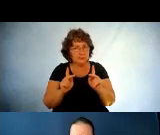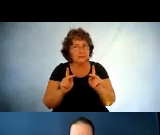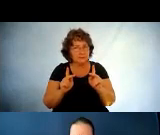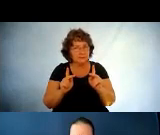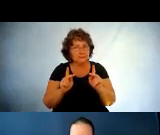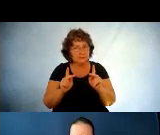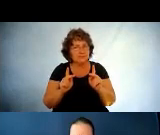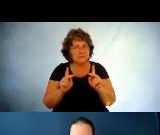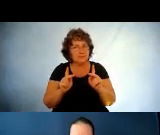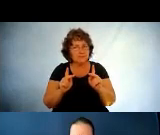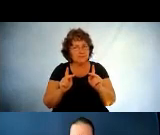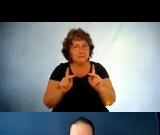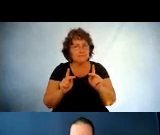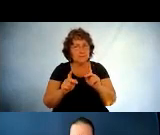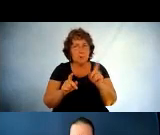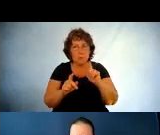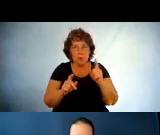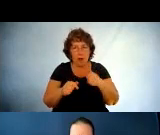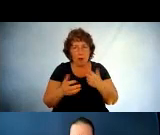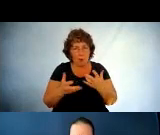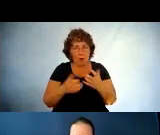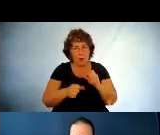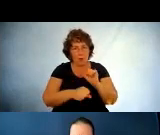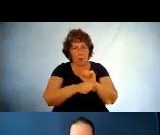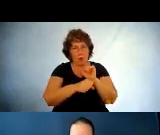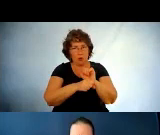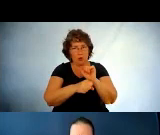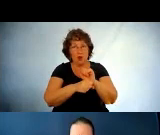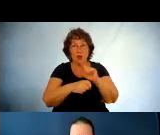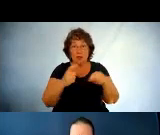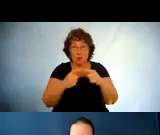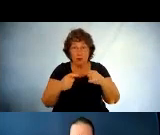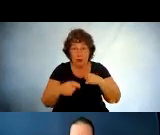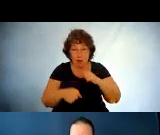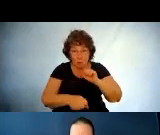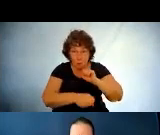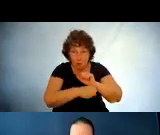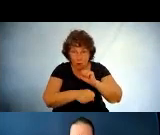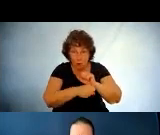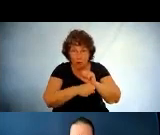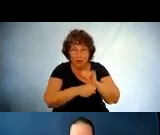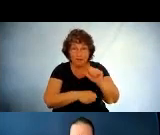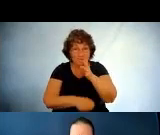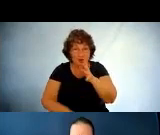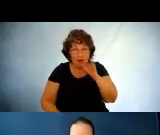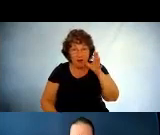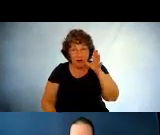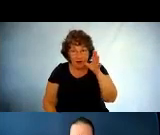to where I want to work at. And when I work at the farm, I